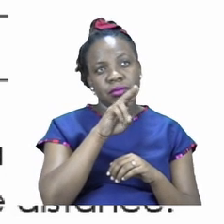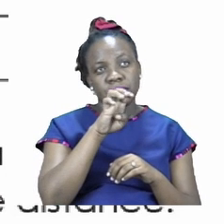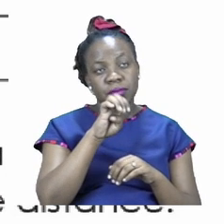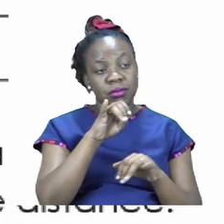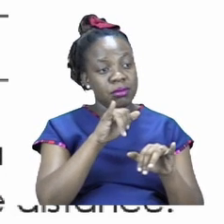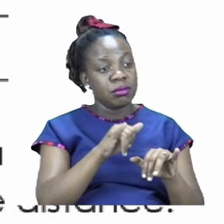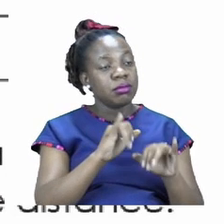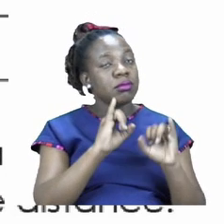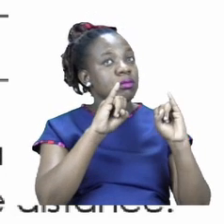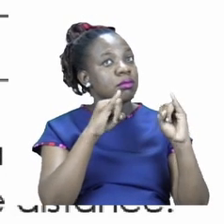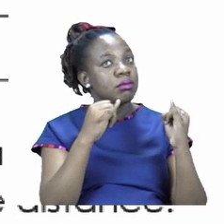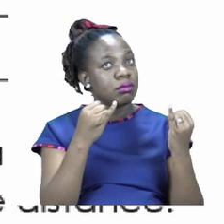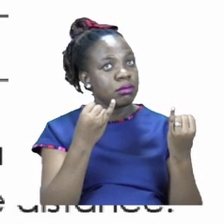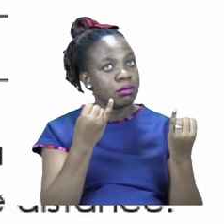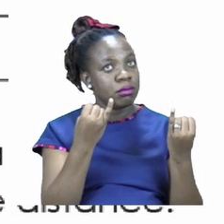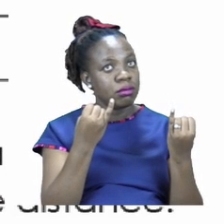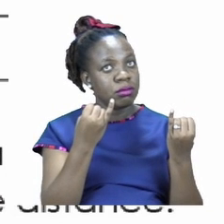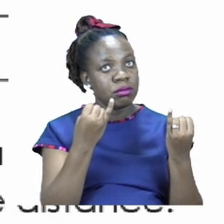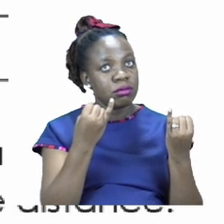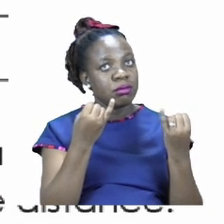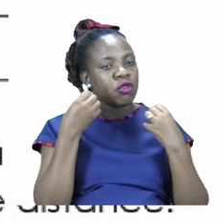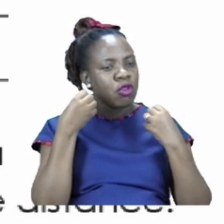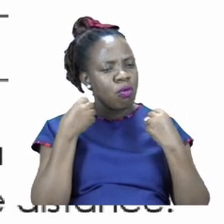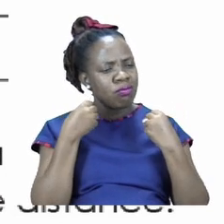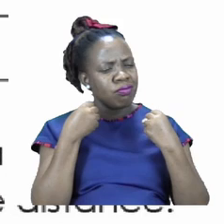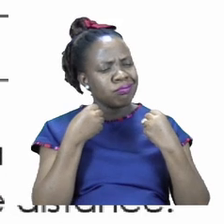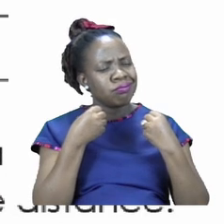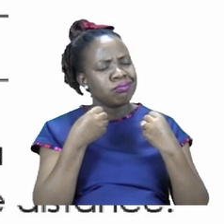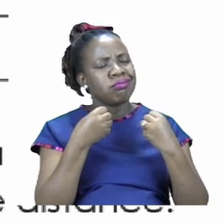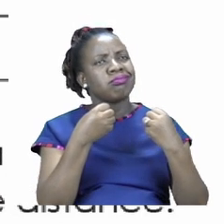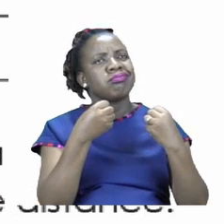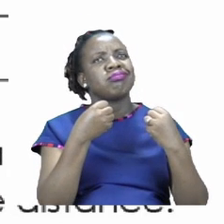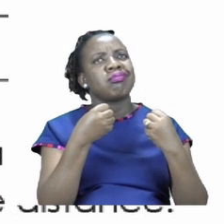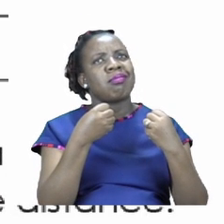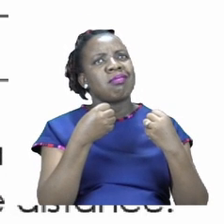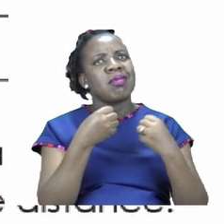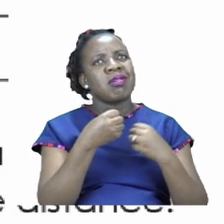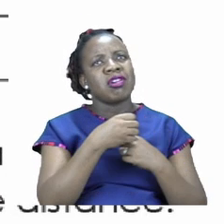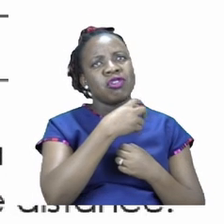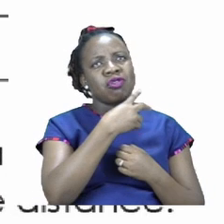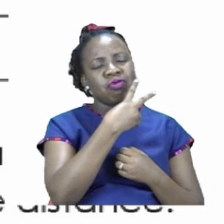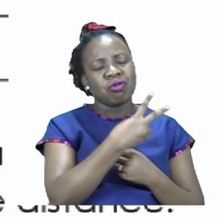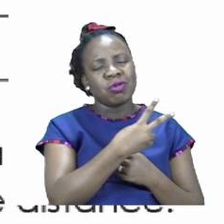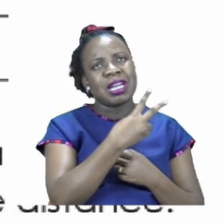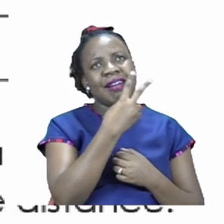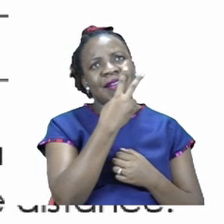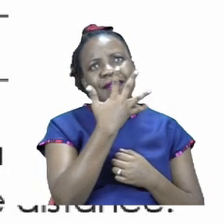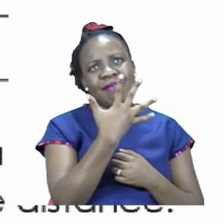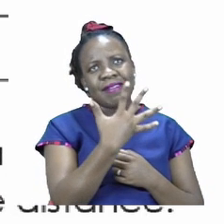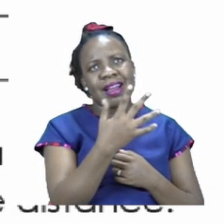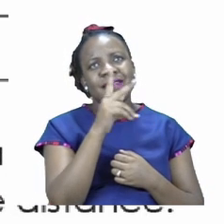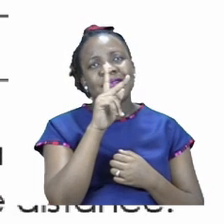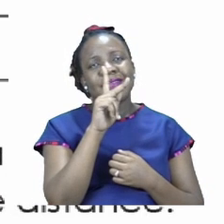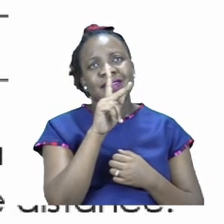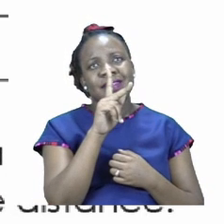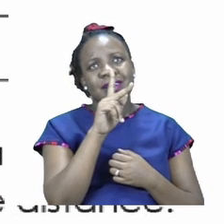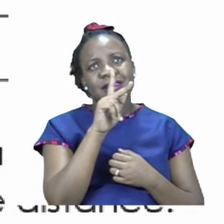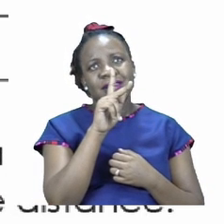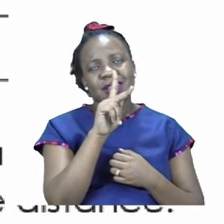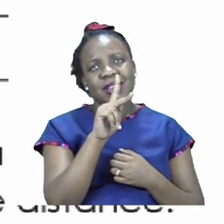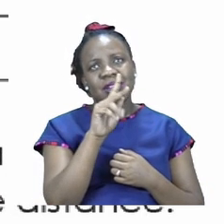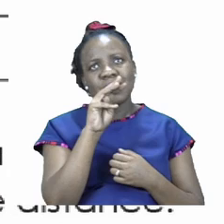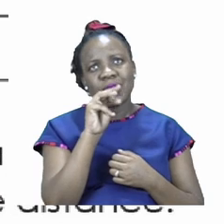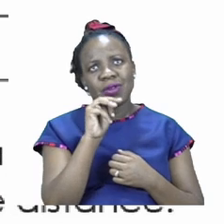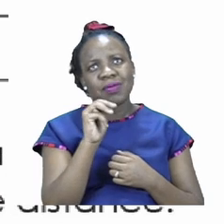city. She drives 25 kilometers to a village in a day. When she